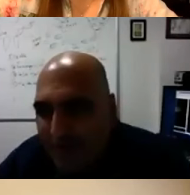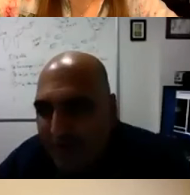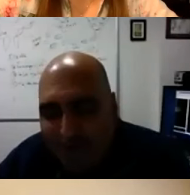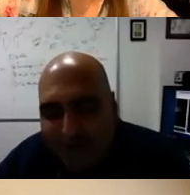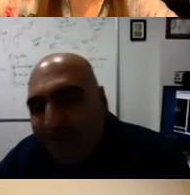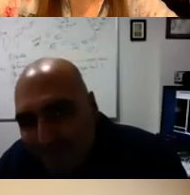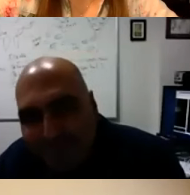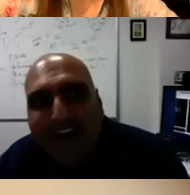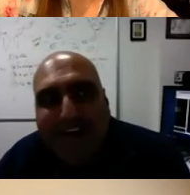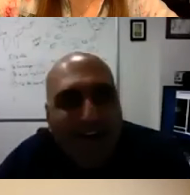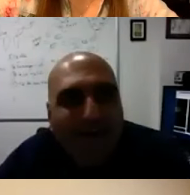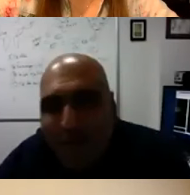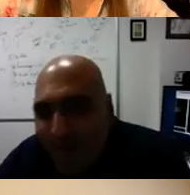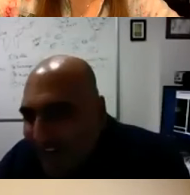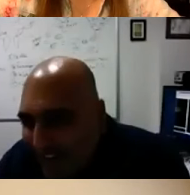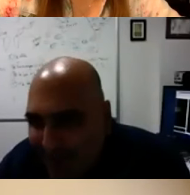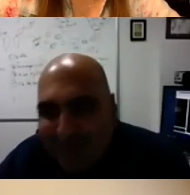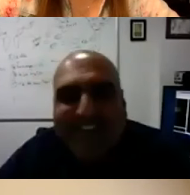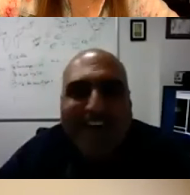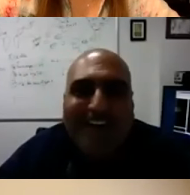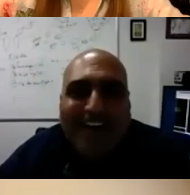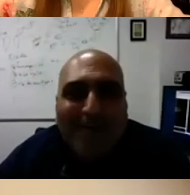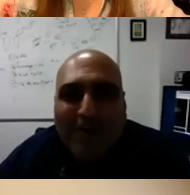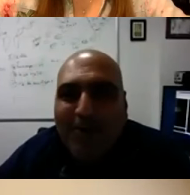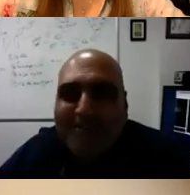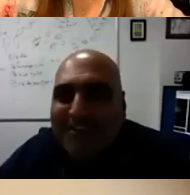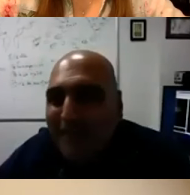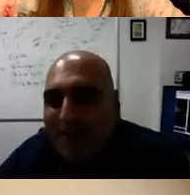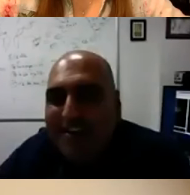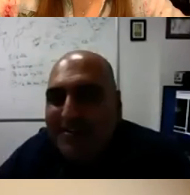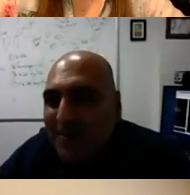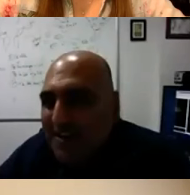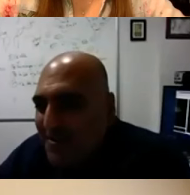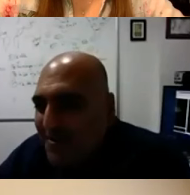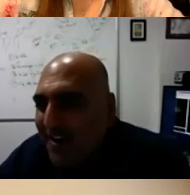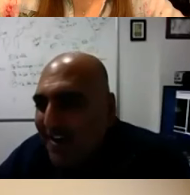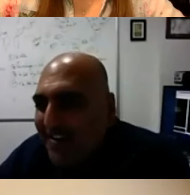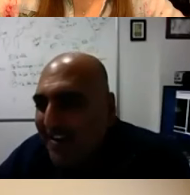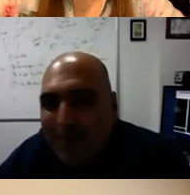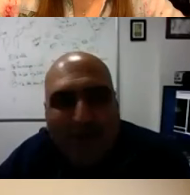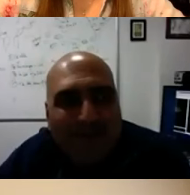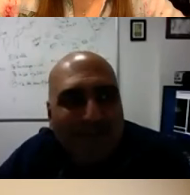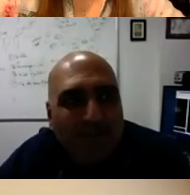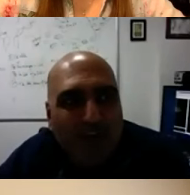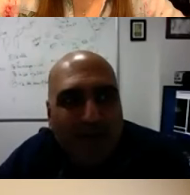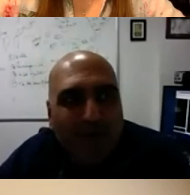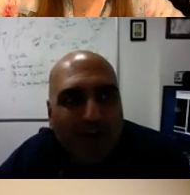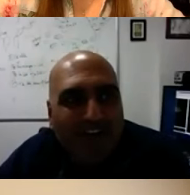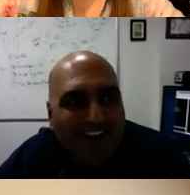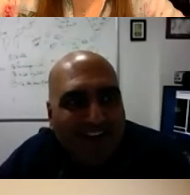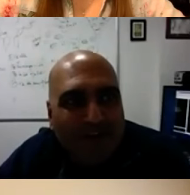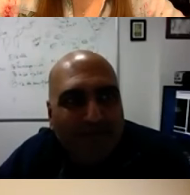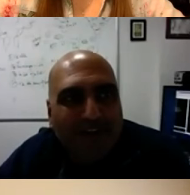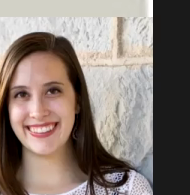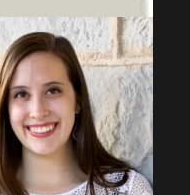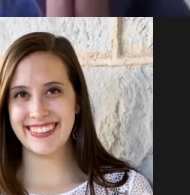to, well, not hope, I will see, we will all see everybody in 22 in person. Thank you all,